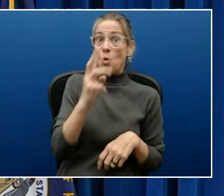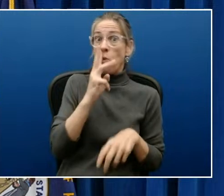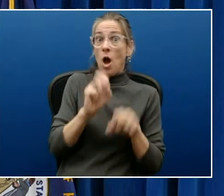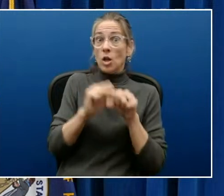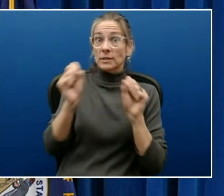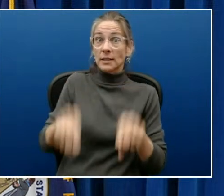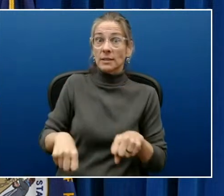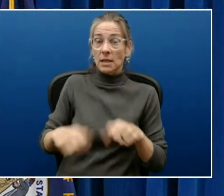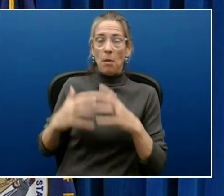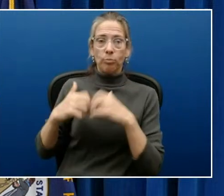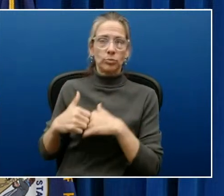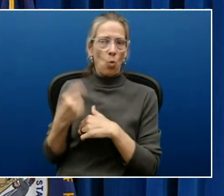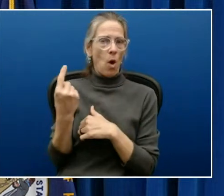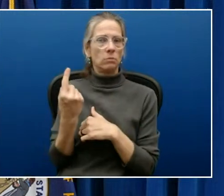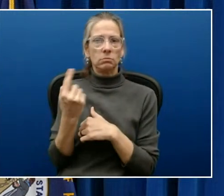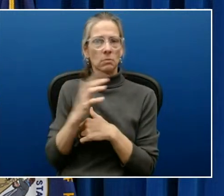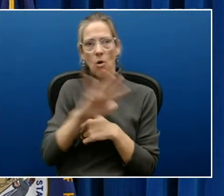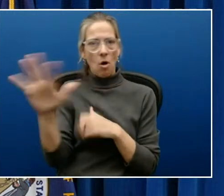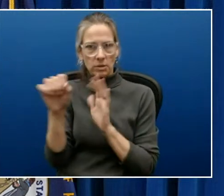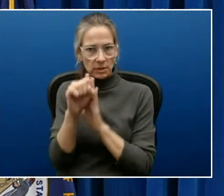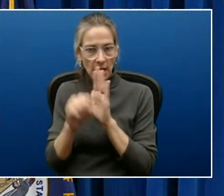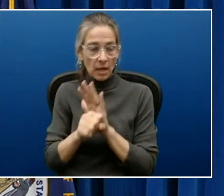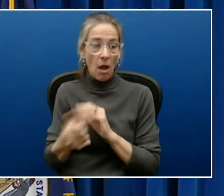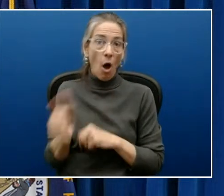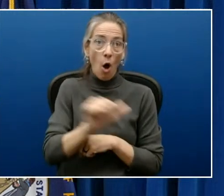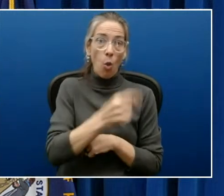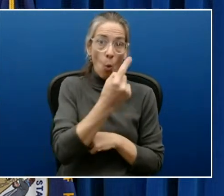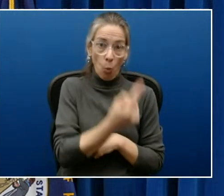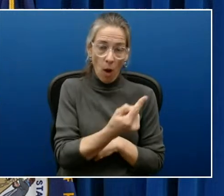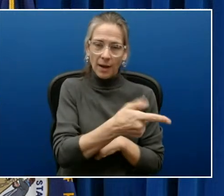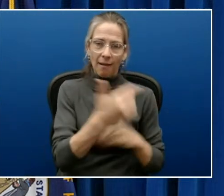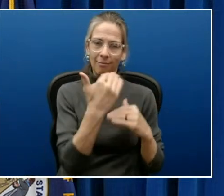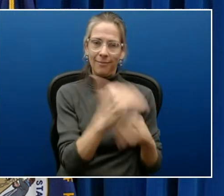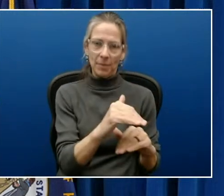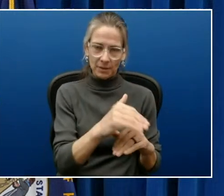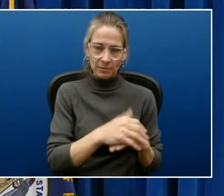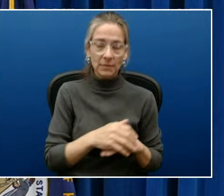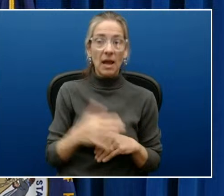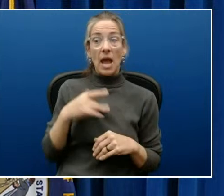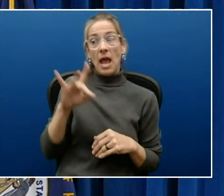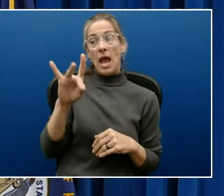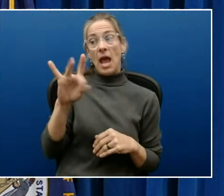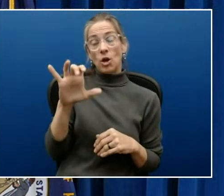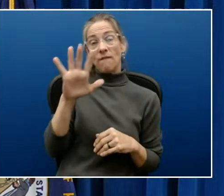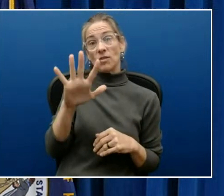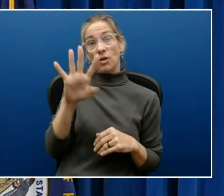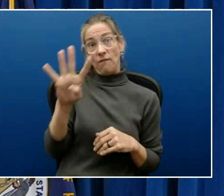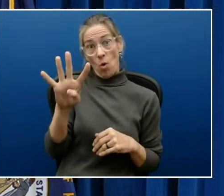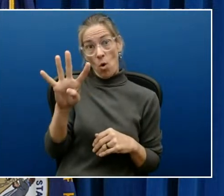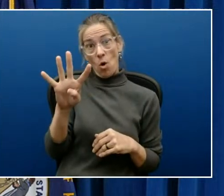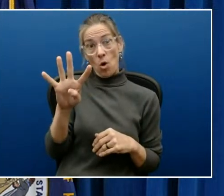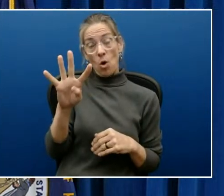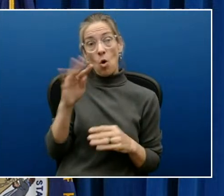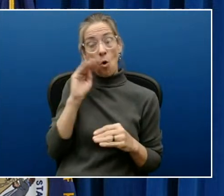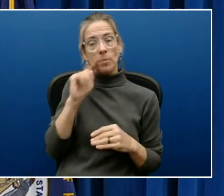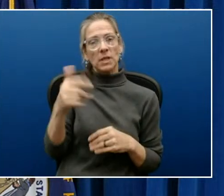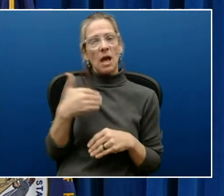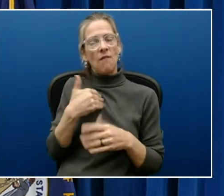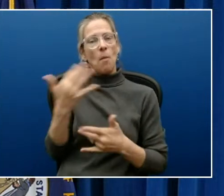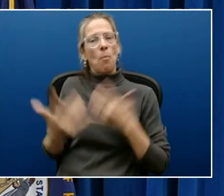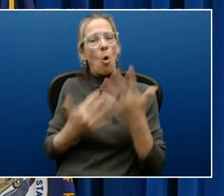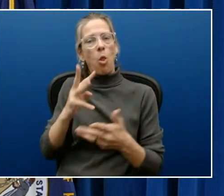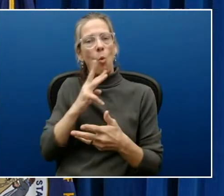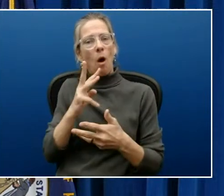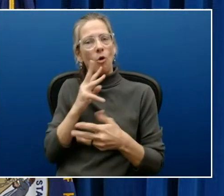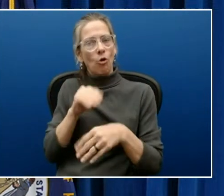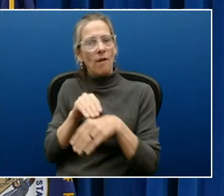operational and 1 with limited operations. We only have 854 households under boiled water advisory after a major flood.